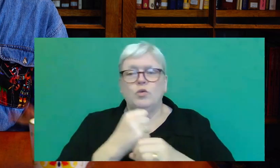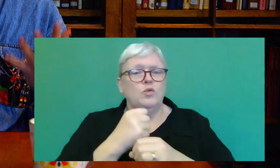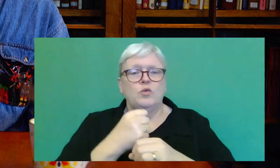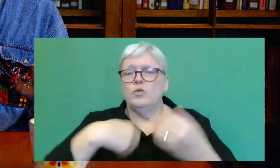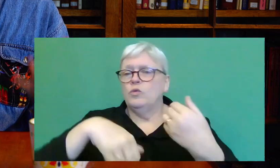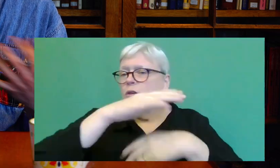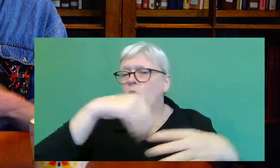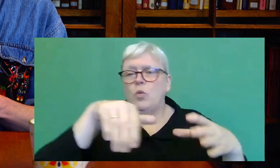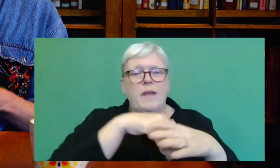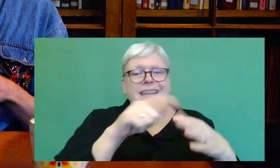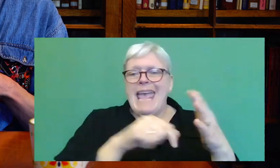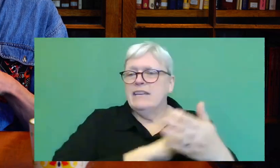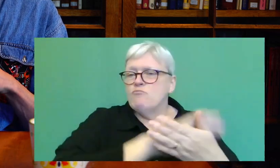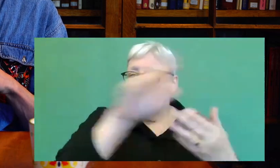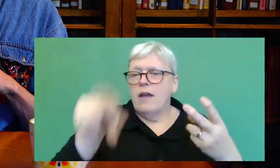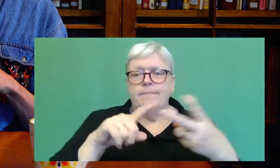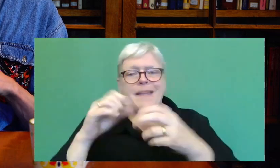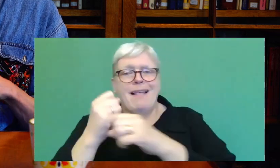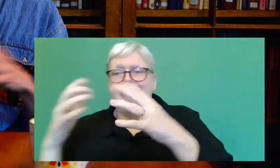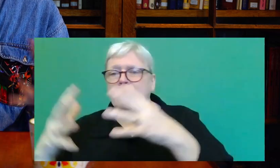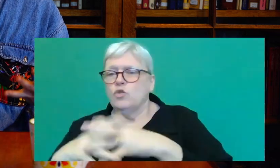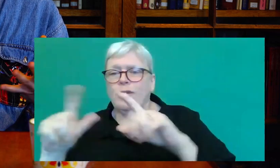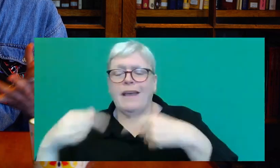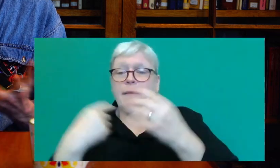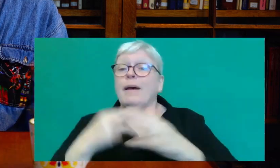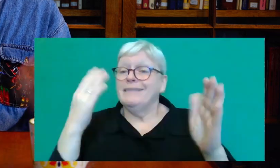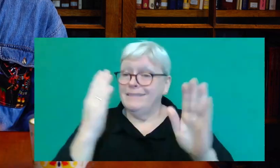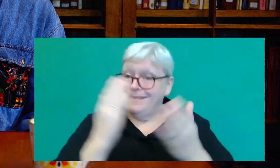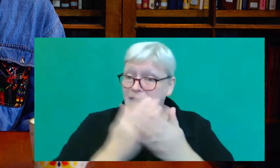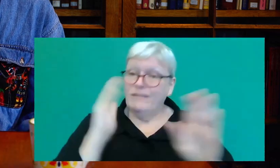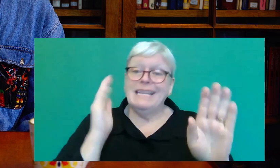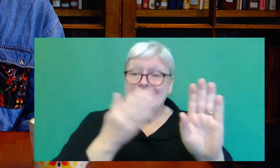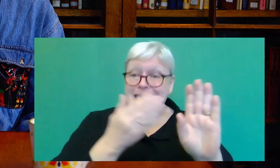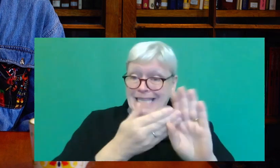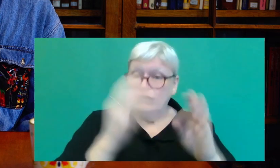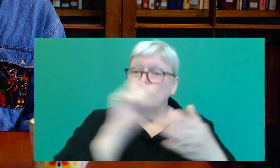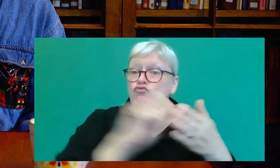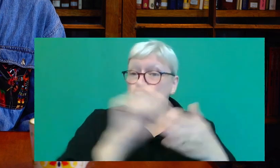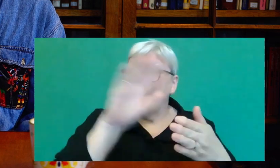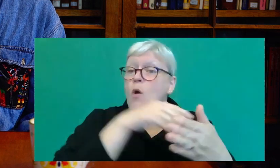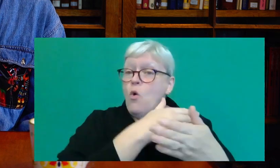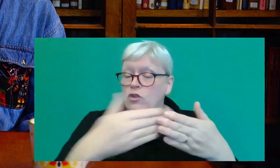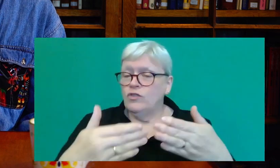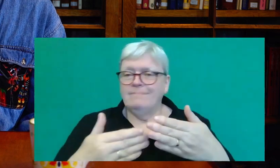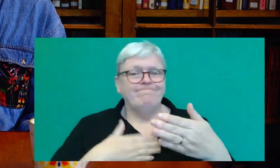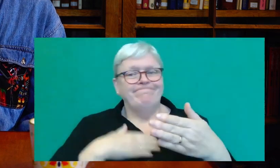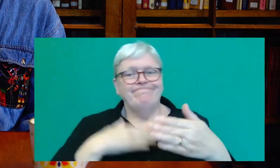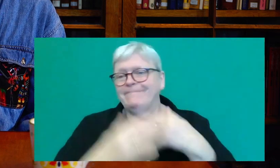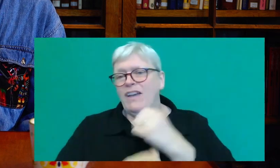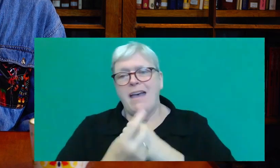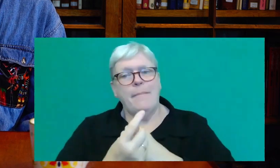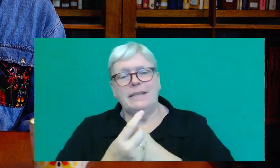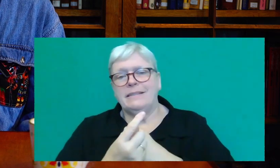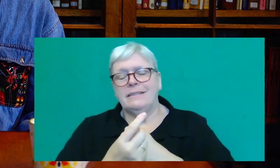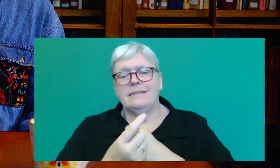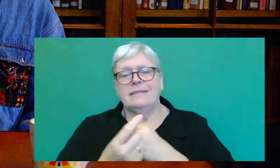I definitely did intend to write a poetry collection when I was there. That was the plan. But it just didn't come out that way. I was sort of consumed